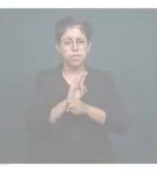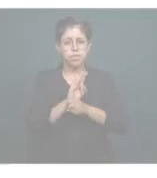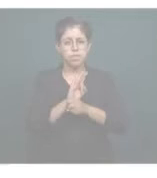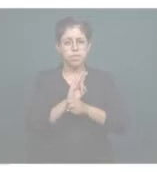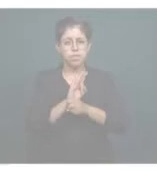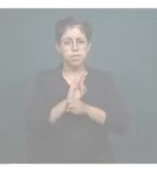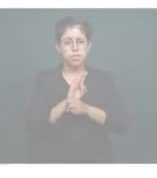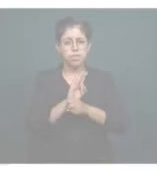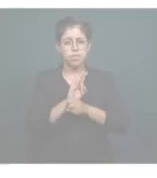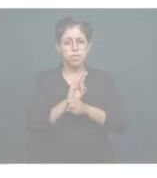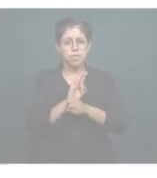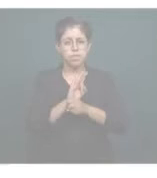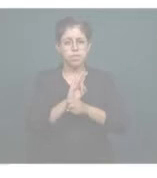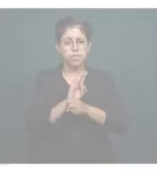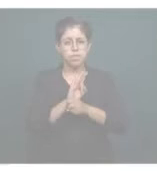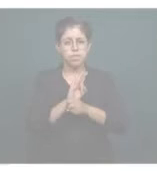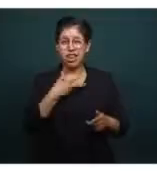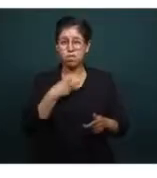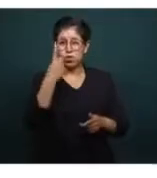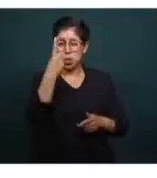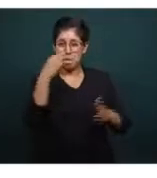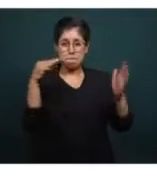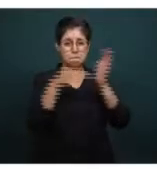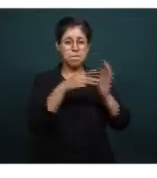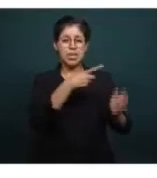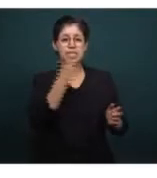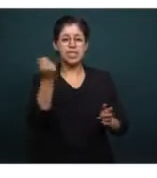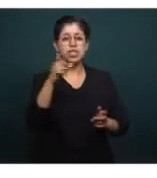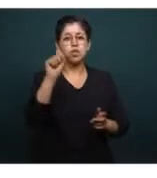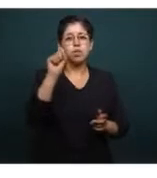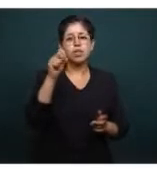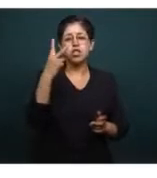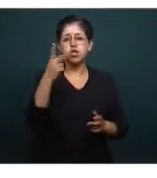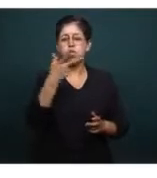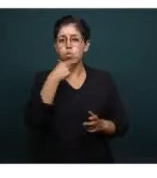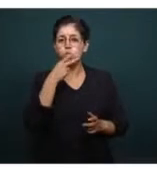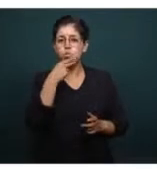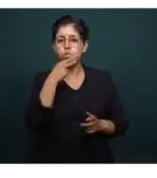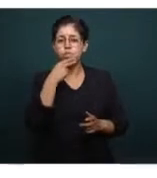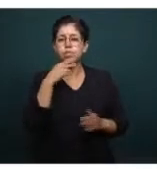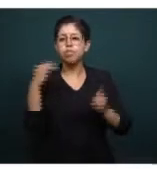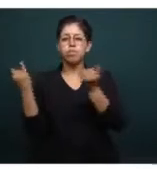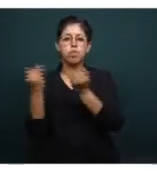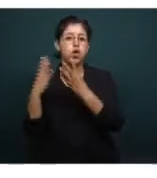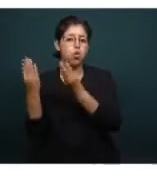The National Guard in the 32 areas.